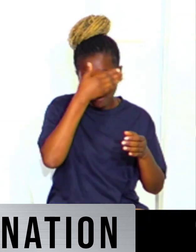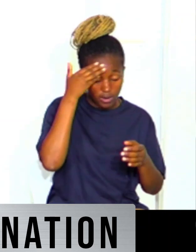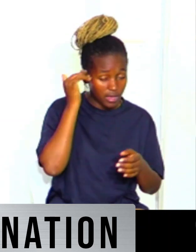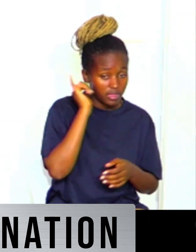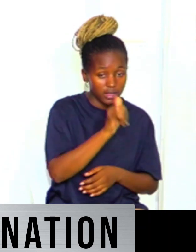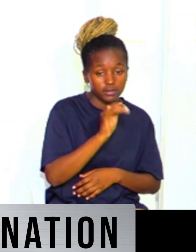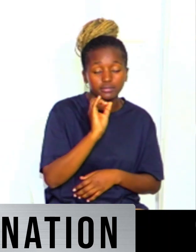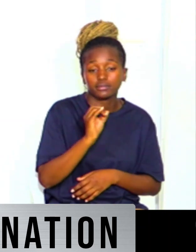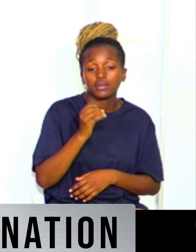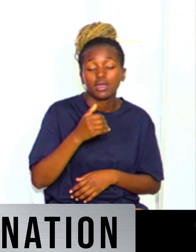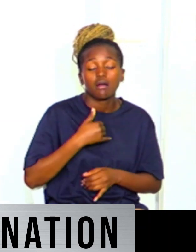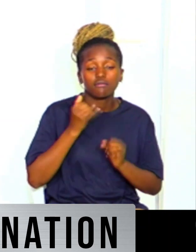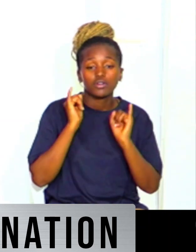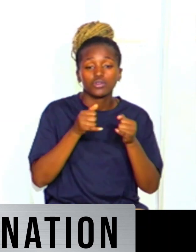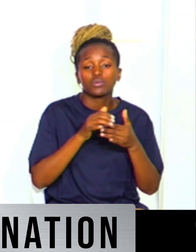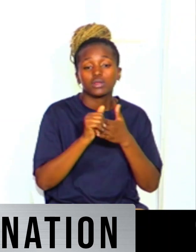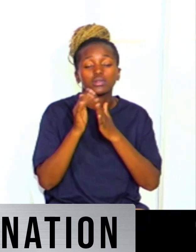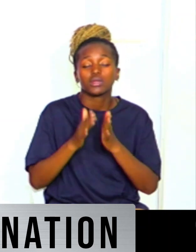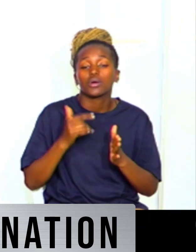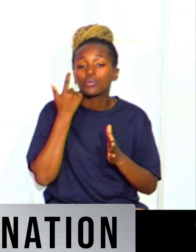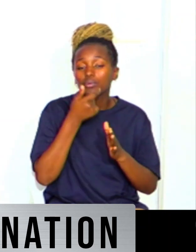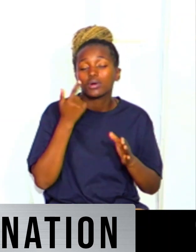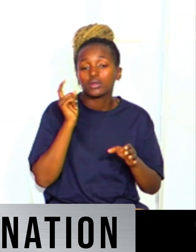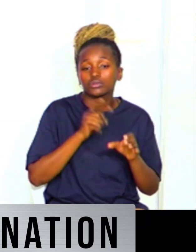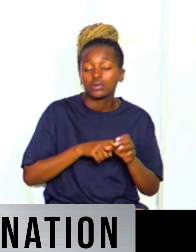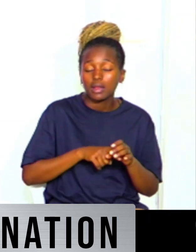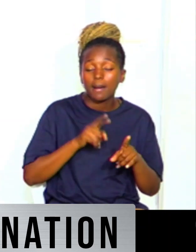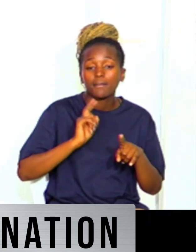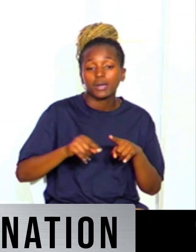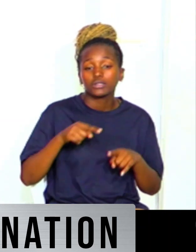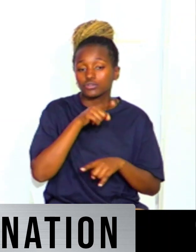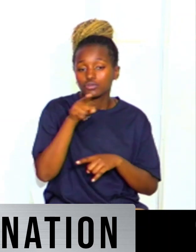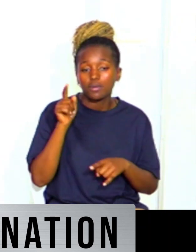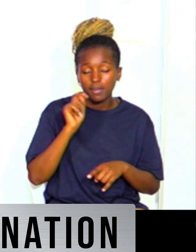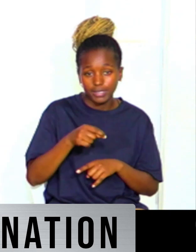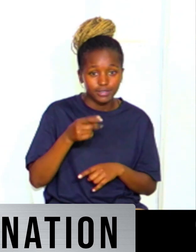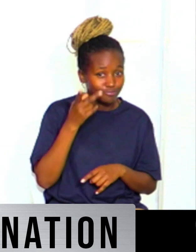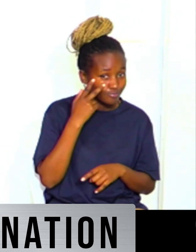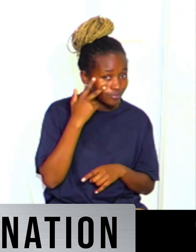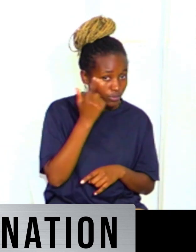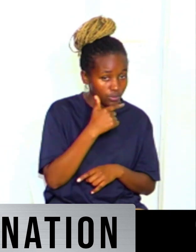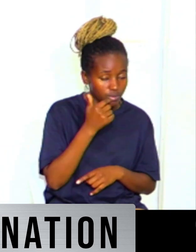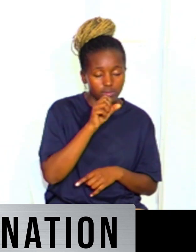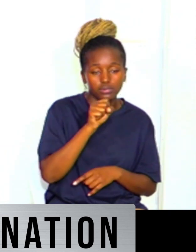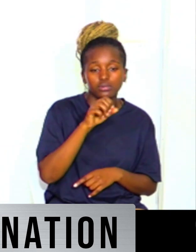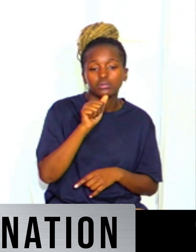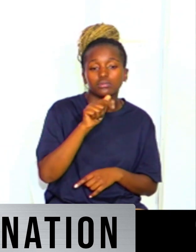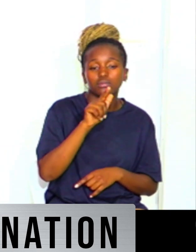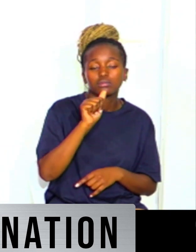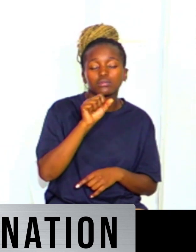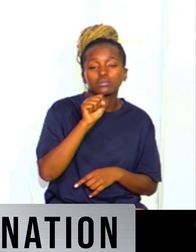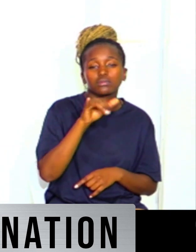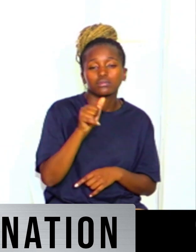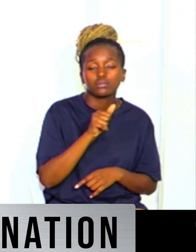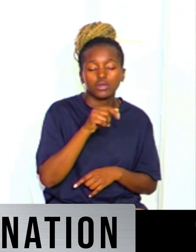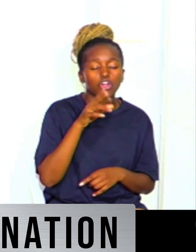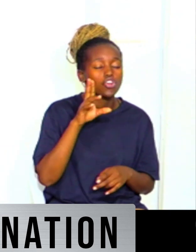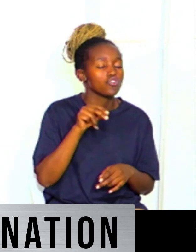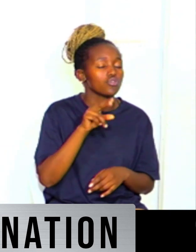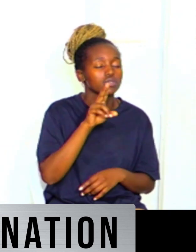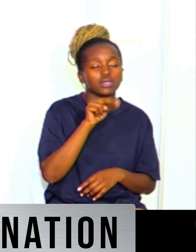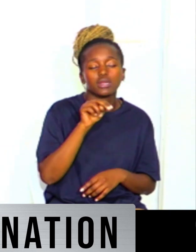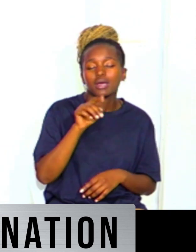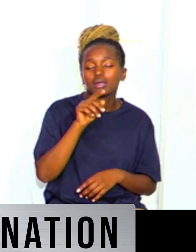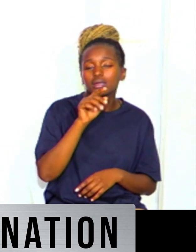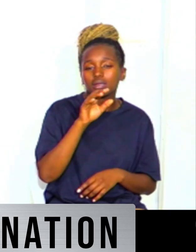there are new leaders that are coming in. Someone that people should watch out. It's Salasia. Not Natembeya. Salasia is coming